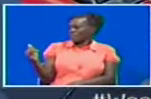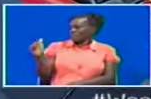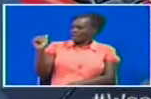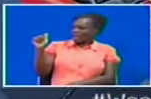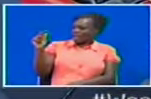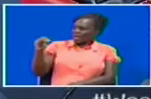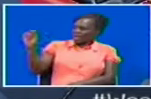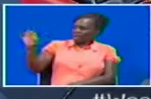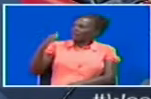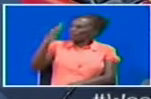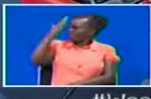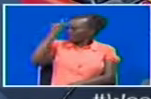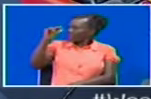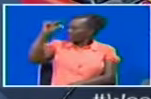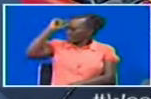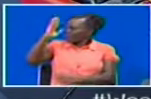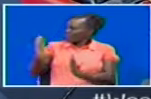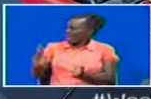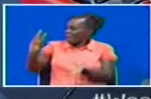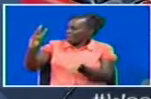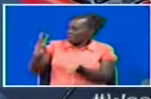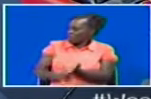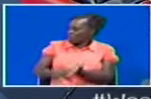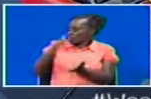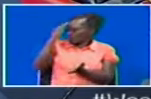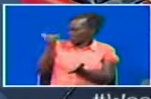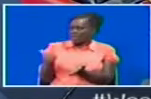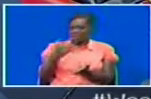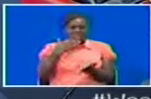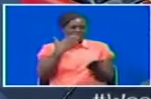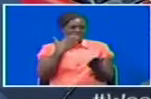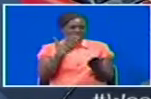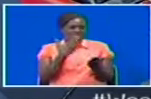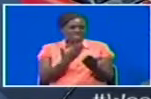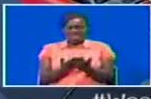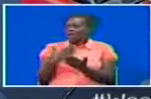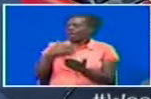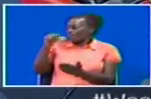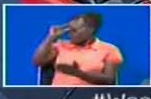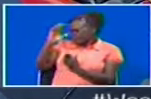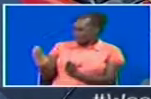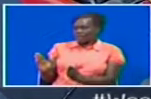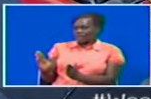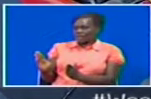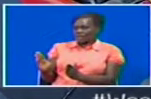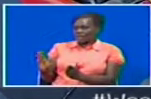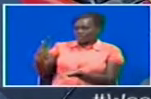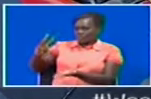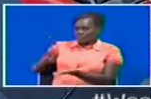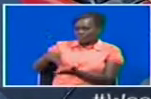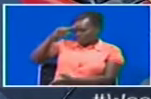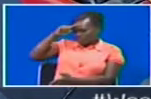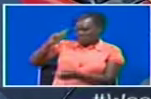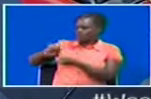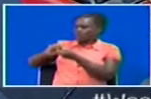Why do you want to be governor of Migori County? Thank you very much. I want to be governor of Migori County because I want to